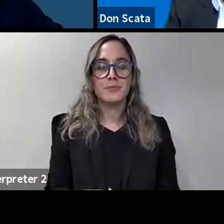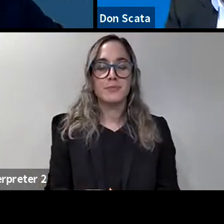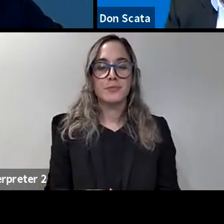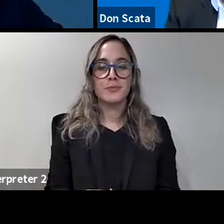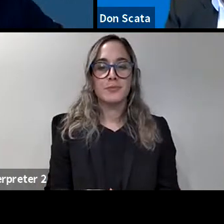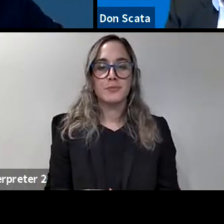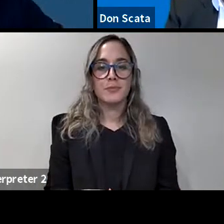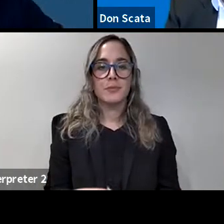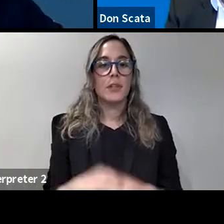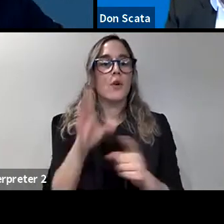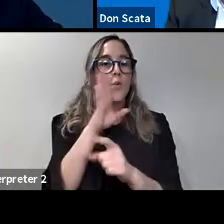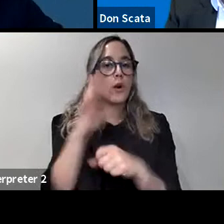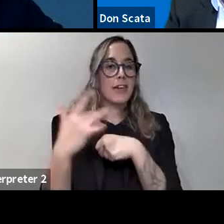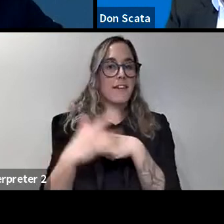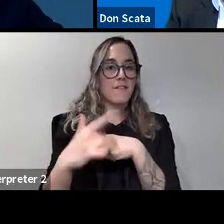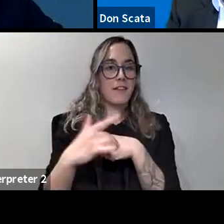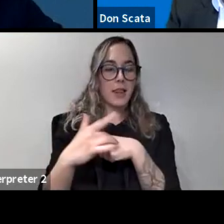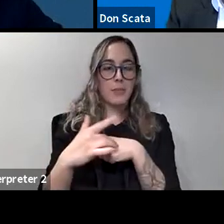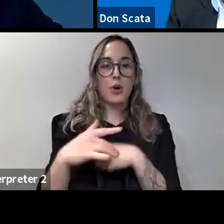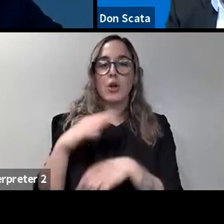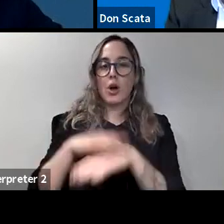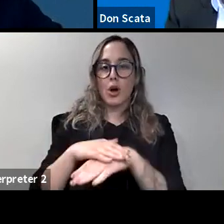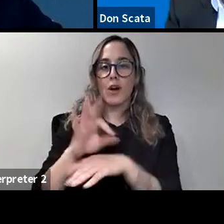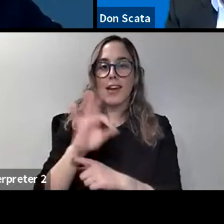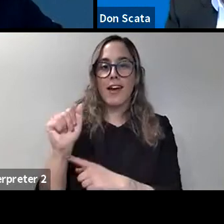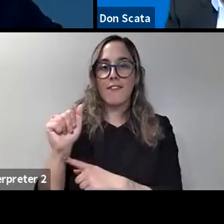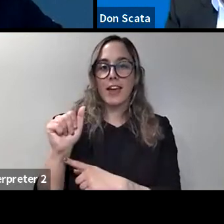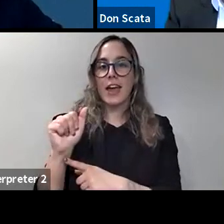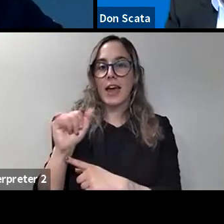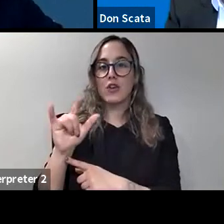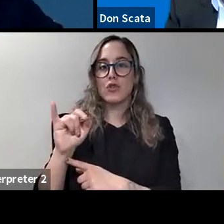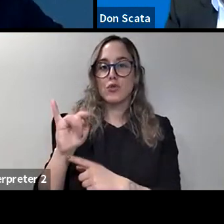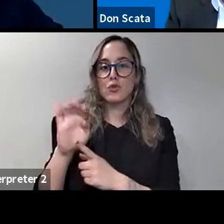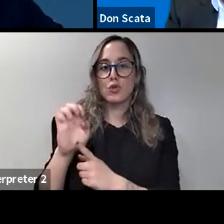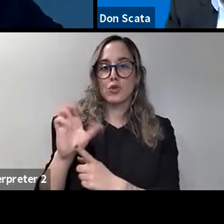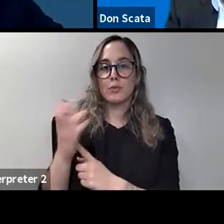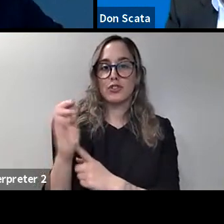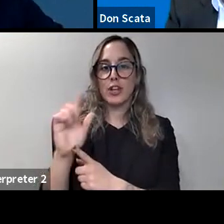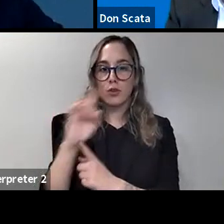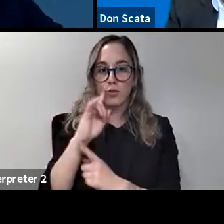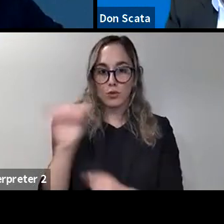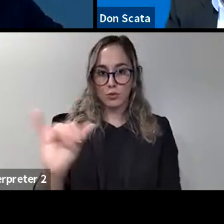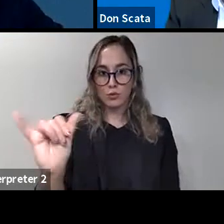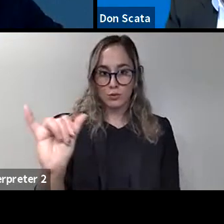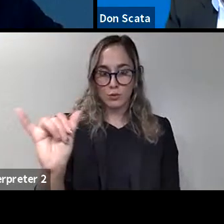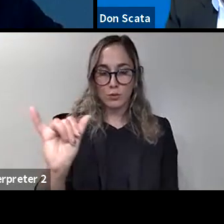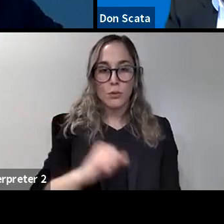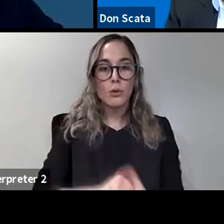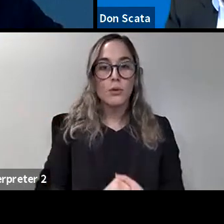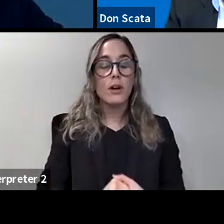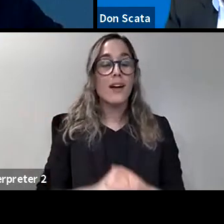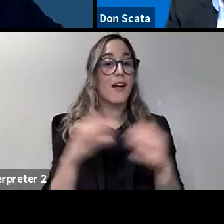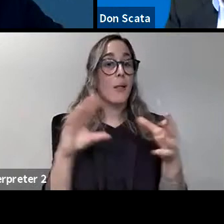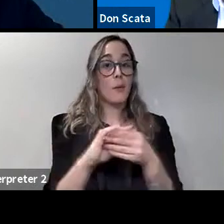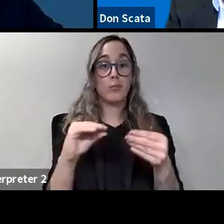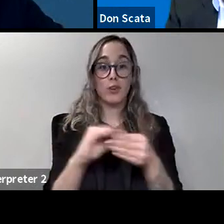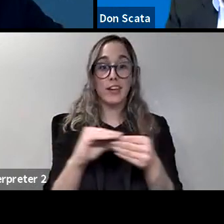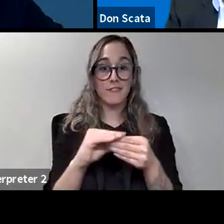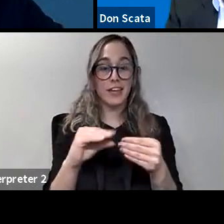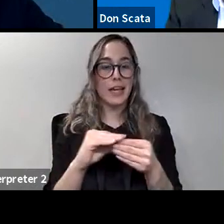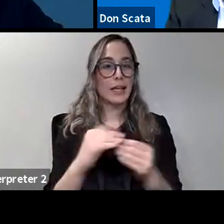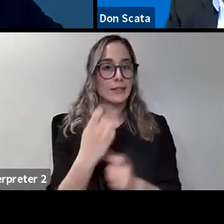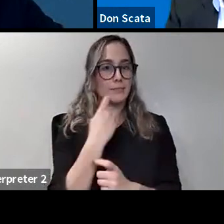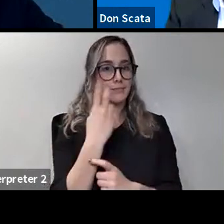www.faa.gov/go/aviationnoise, and it will be available on the FAA's YouTube channel. The briefing that you